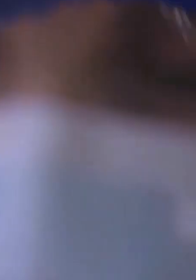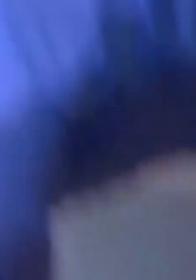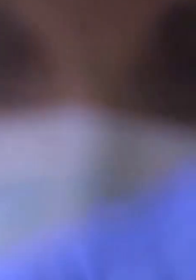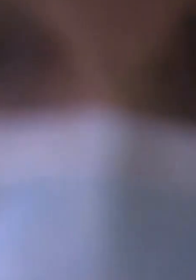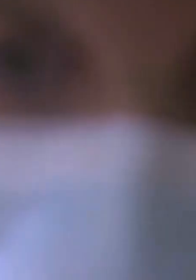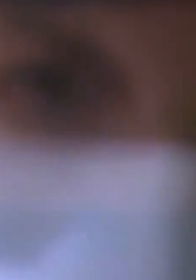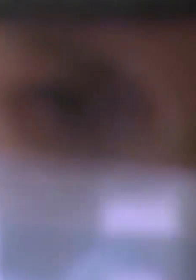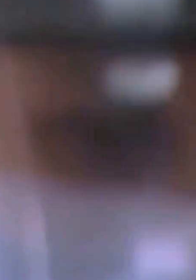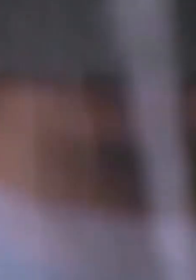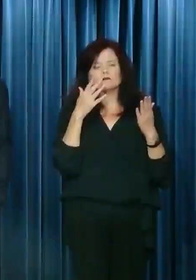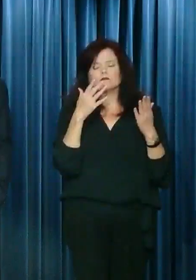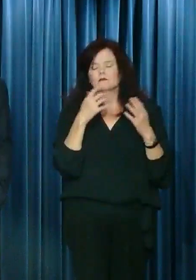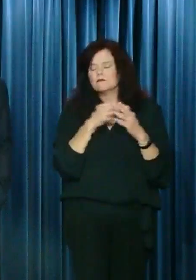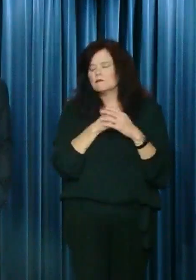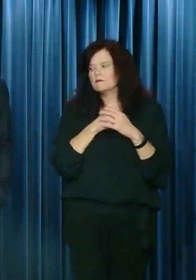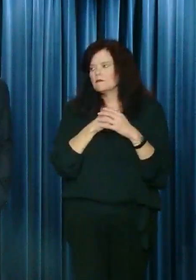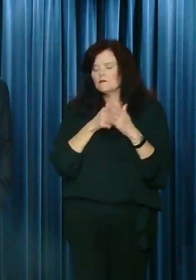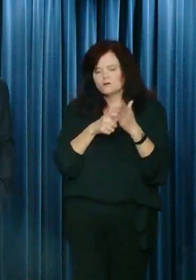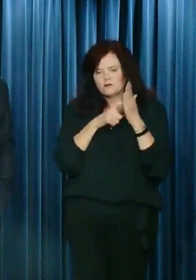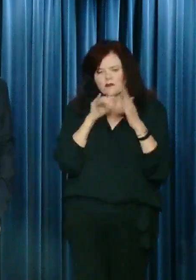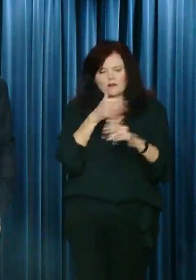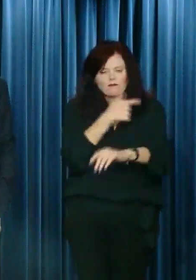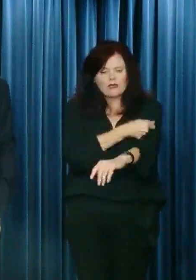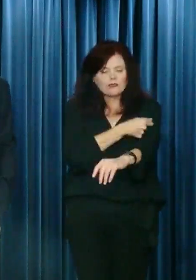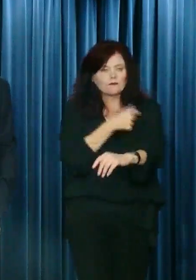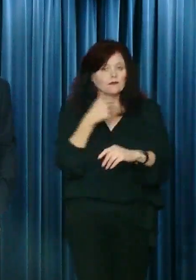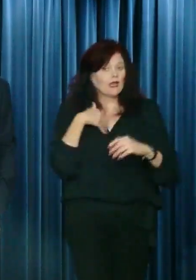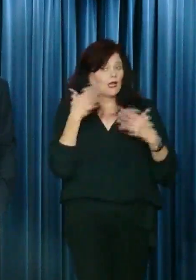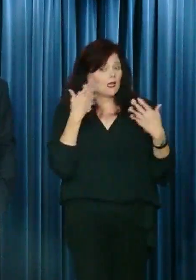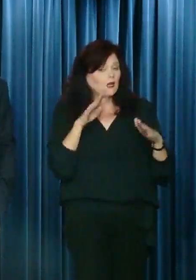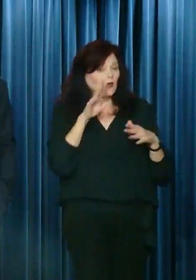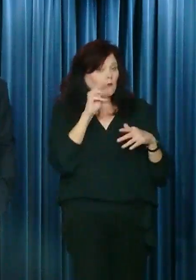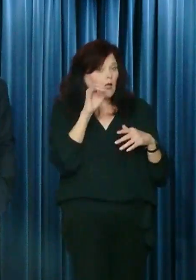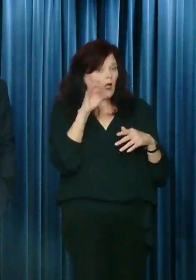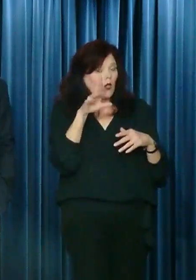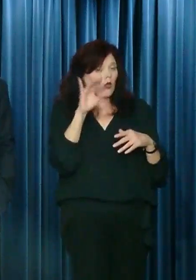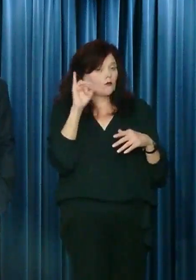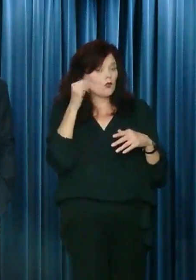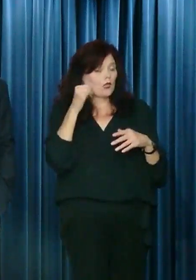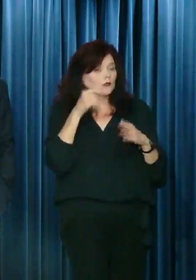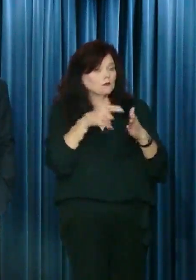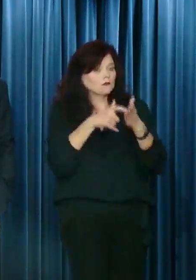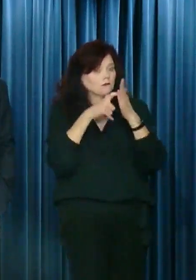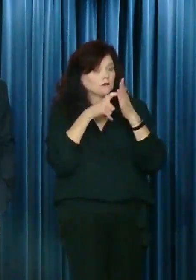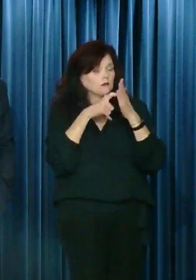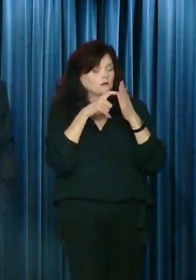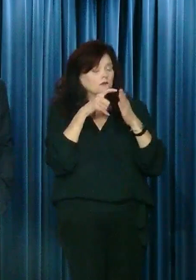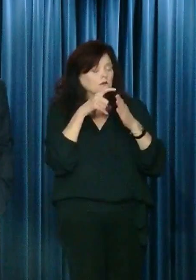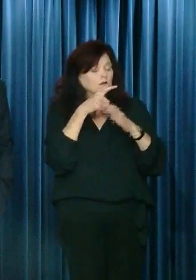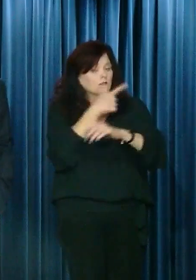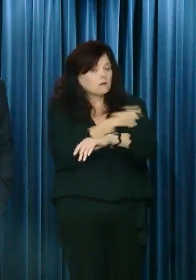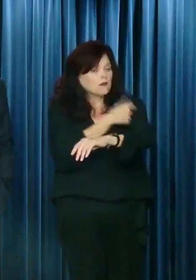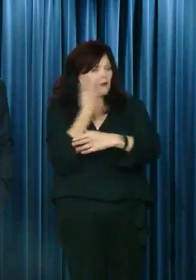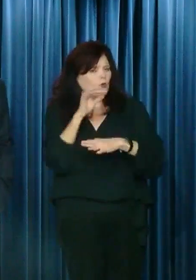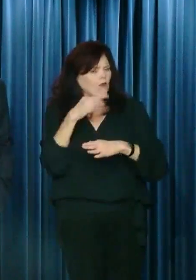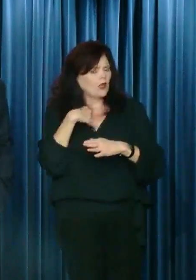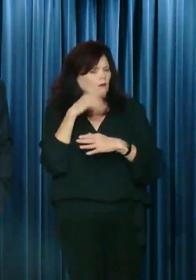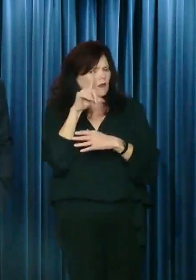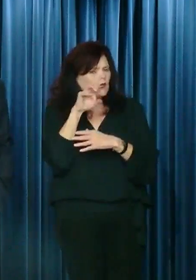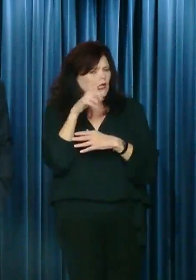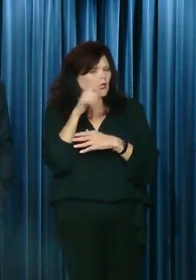not sure if that's legal. Look, I didn't know that the mayor of Jackson was mandating vaccines. I don't know that he has the legal authority to mandate